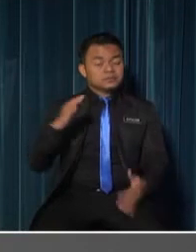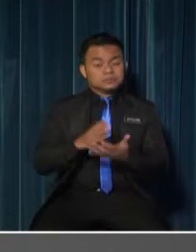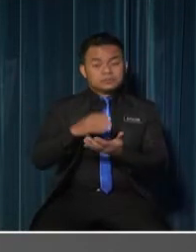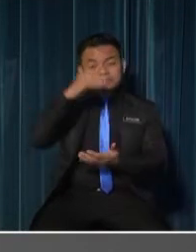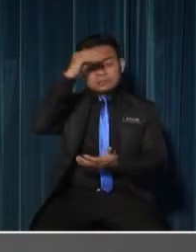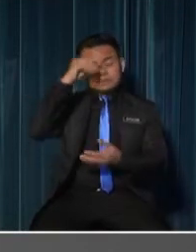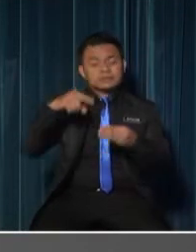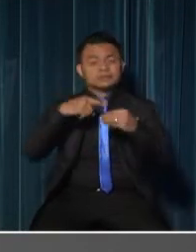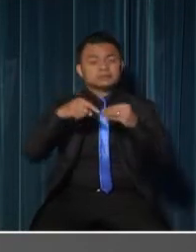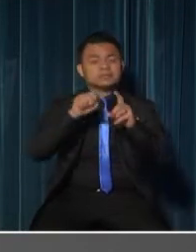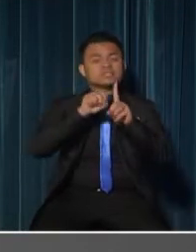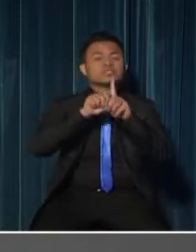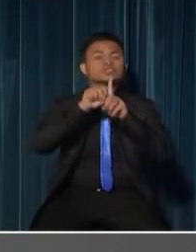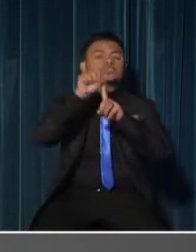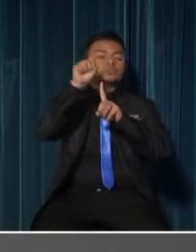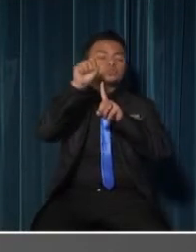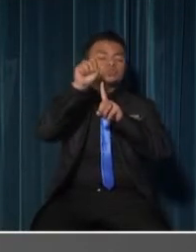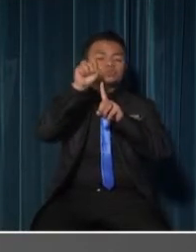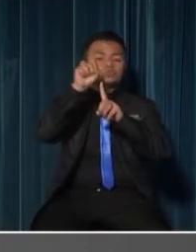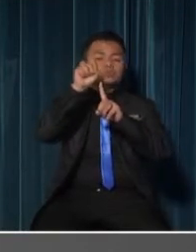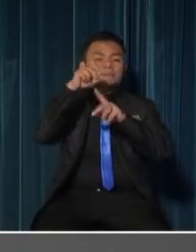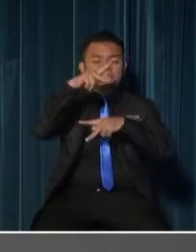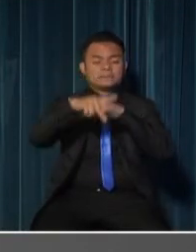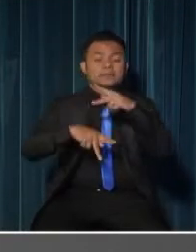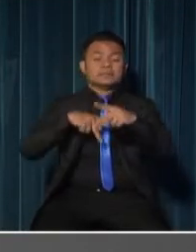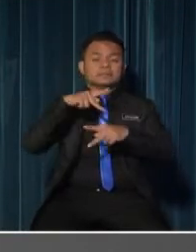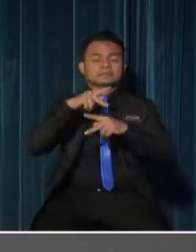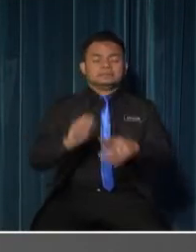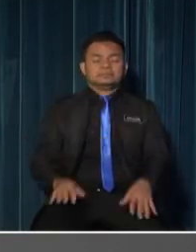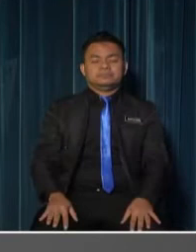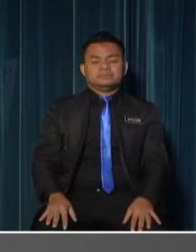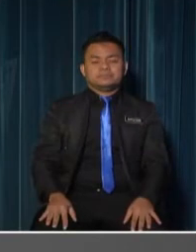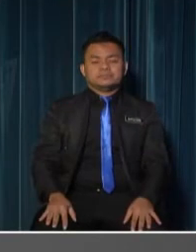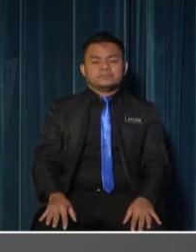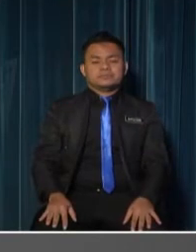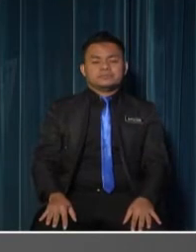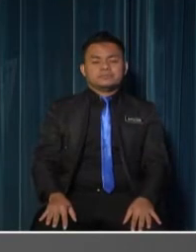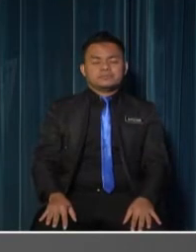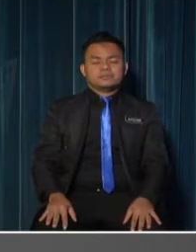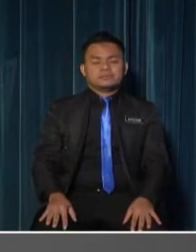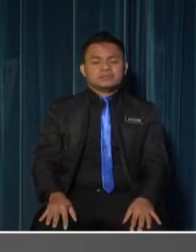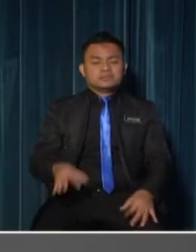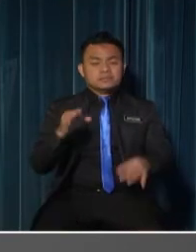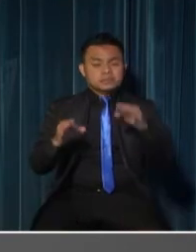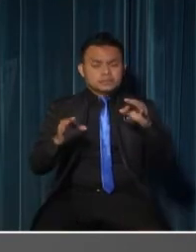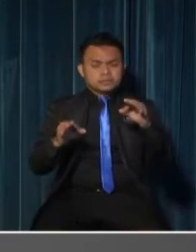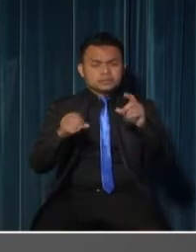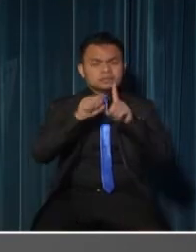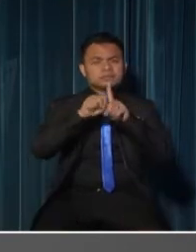about the temperature of the planets. Is the temperature of every planet the same?